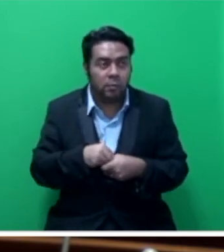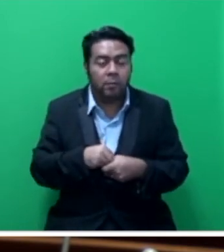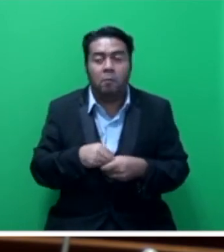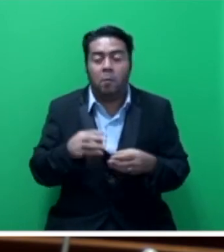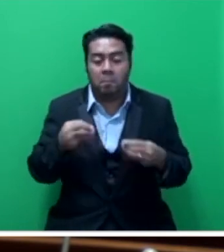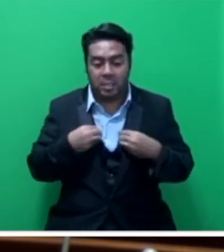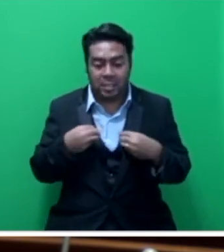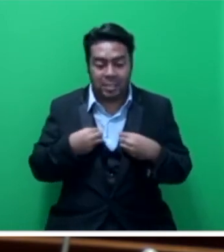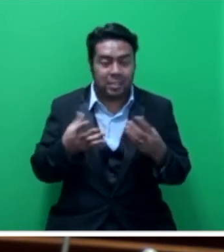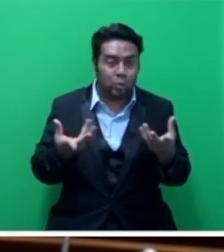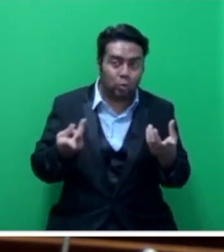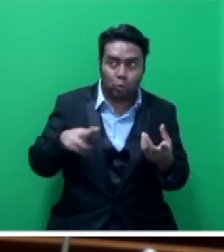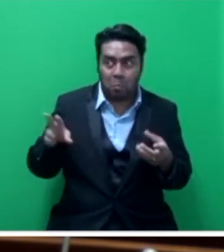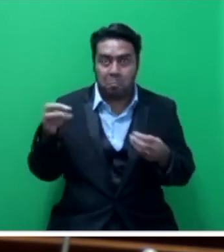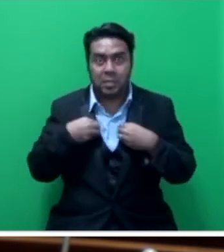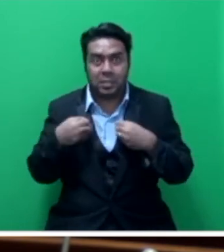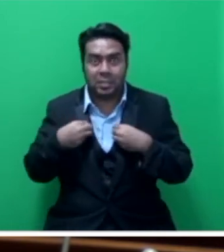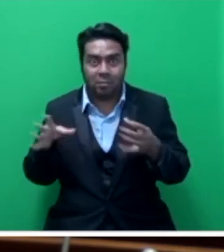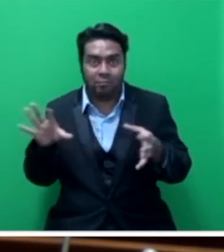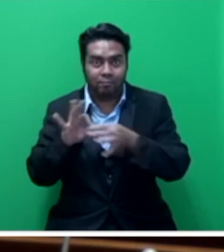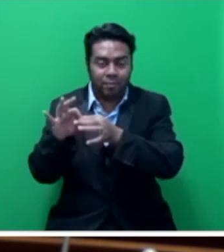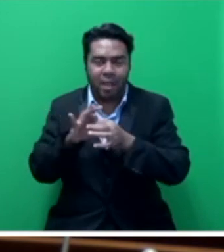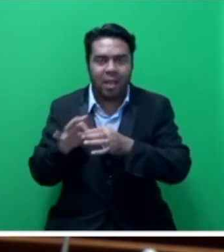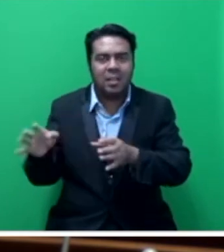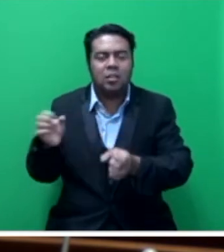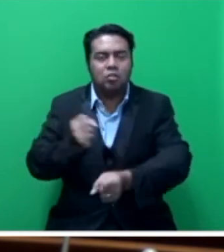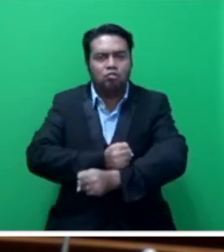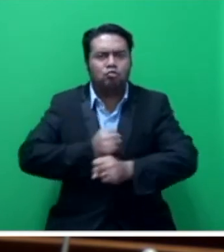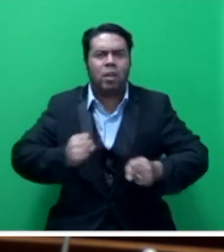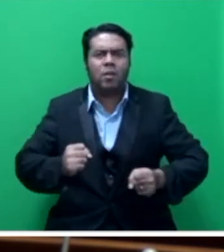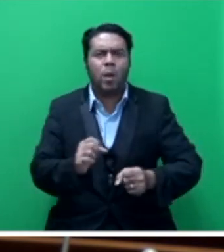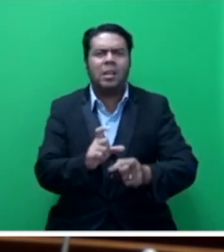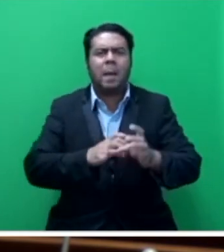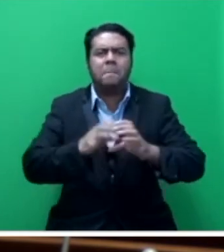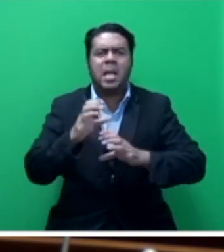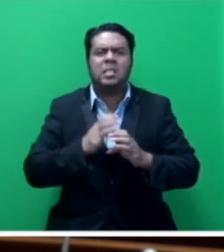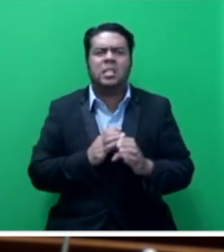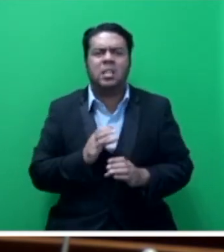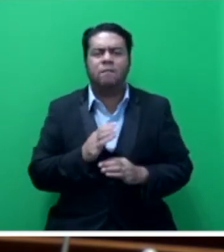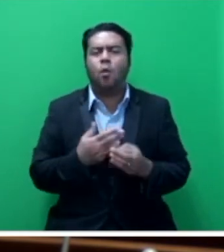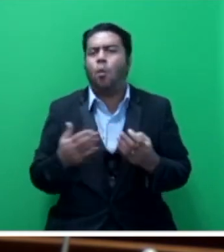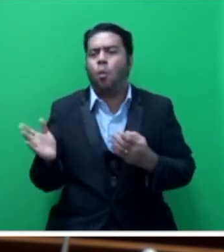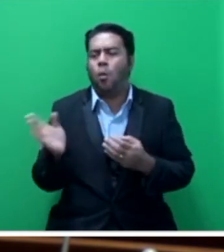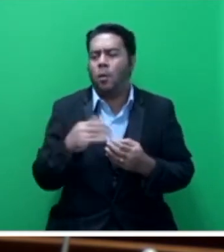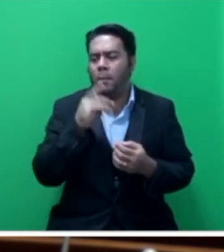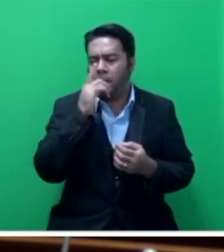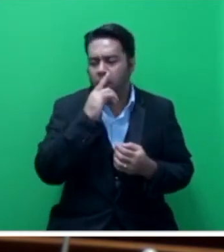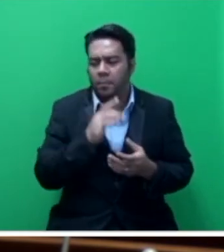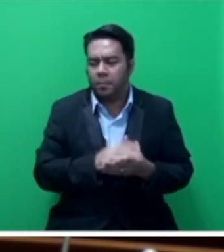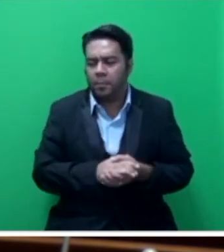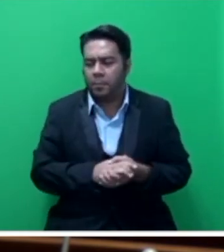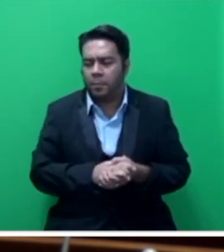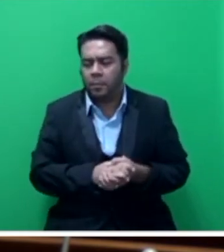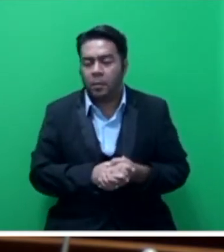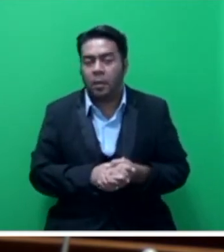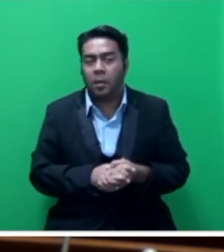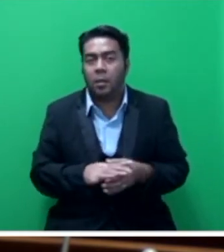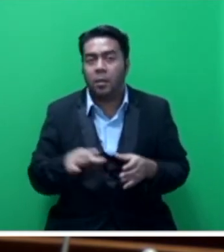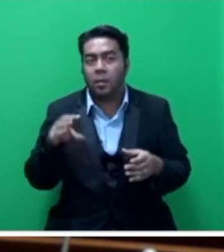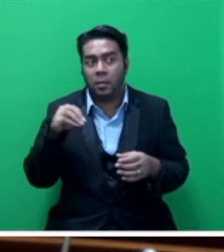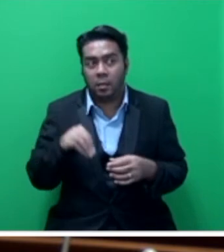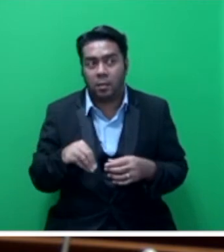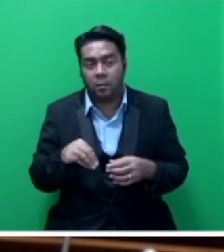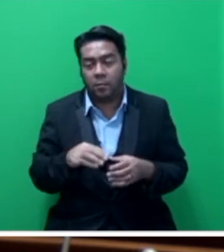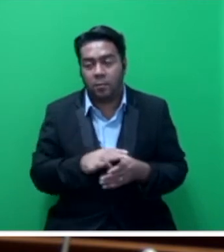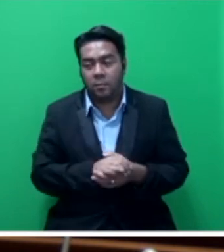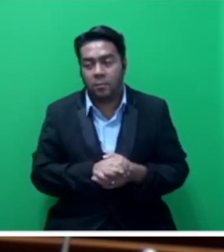business-to-business linkages and strengthen capacities in the areas of trade and investment. Mr. Speaker, so the pandemic, coupled with far too